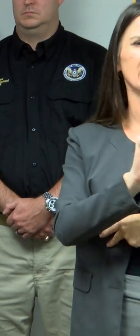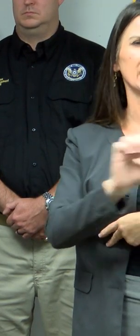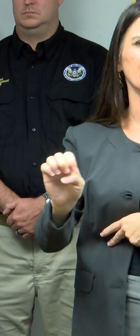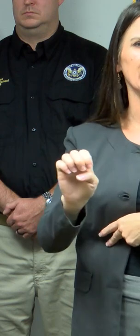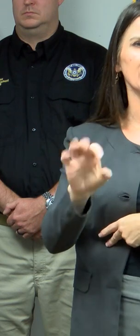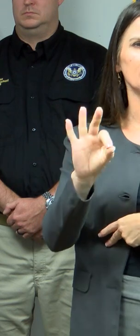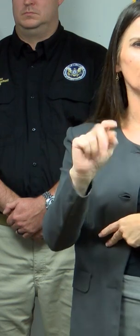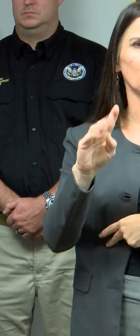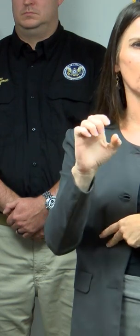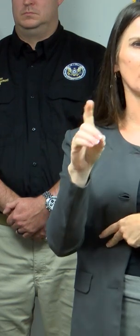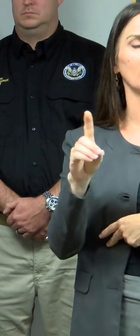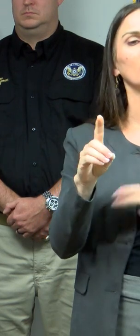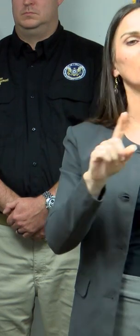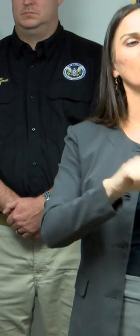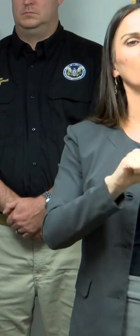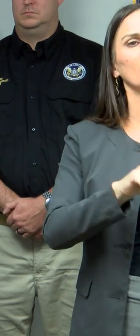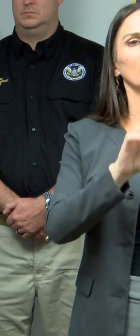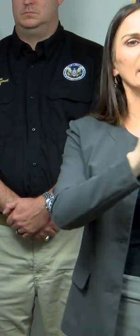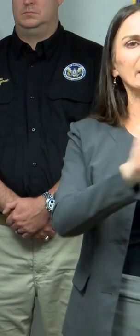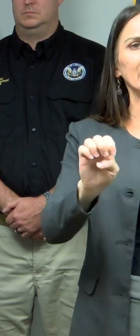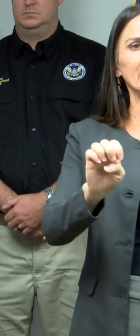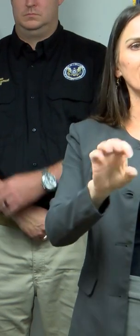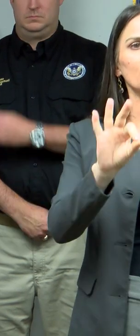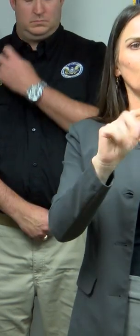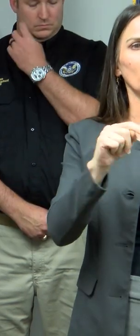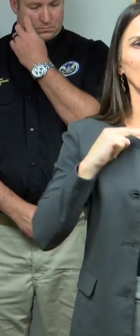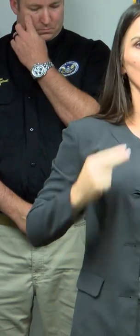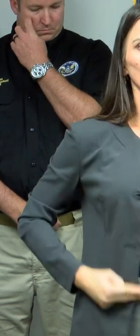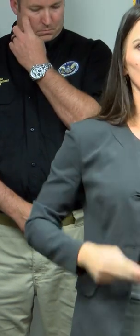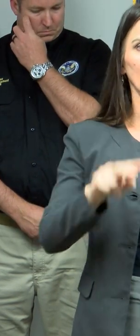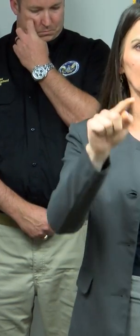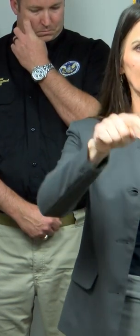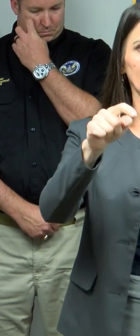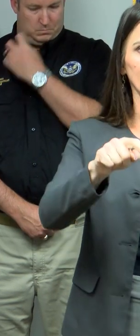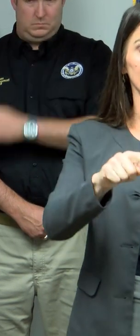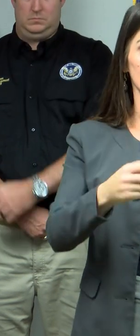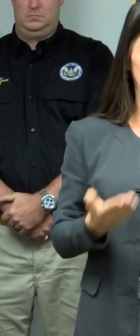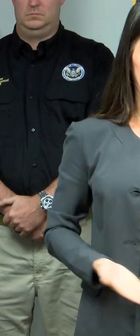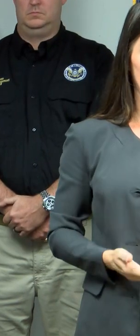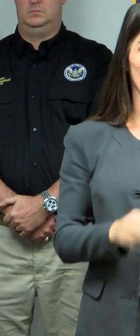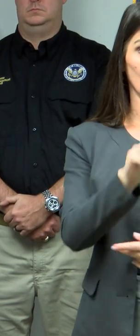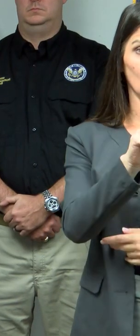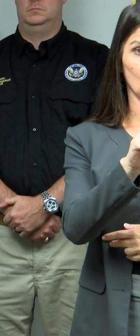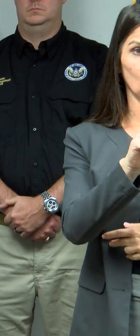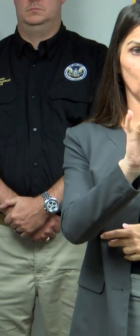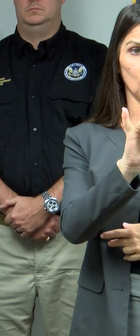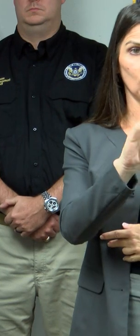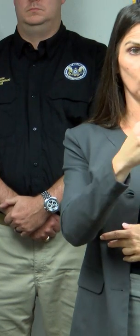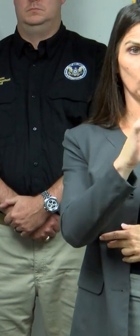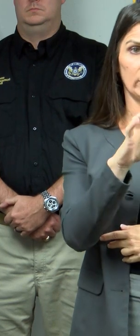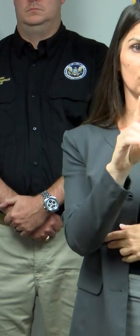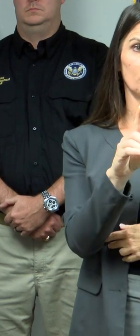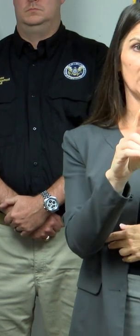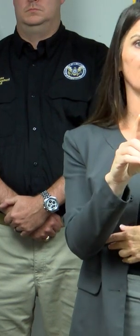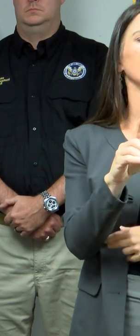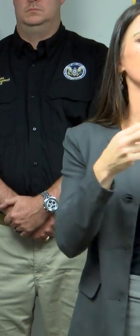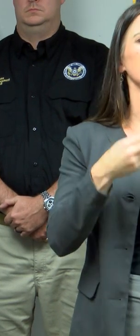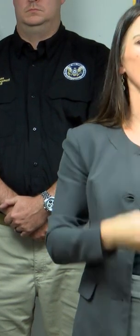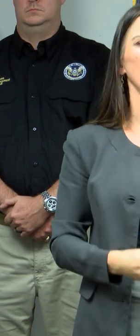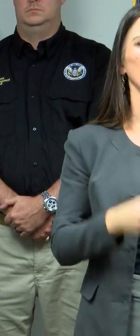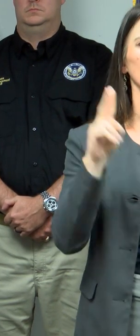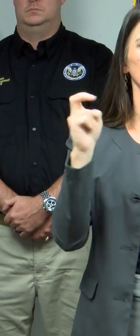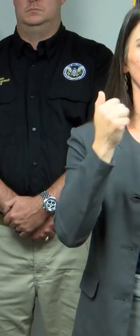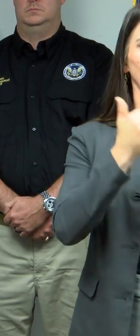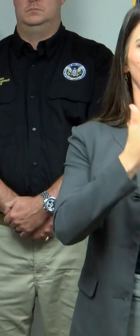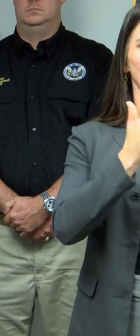East Fort Bend Human Needs, east end of the county. Here in the Rosenberg-Richmond area, it'd be Rosenberg-Richmond Helping Hands.